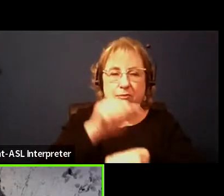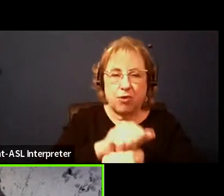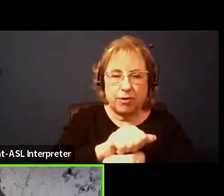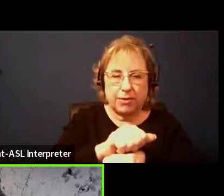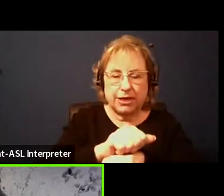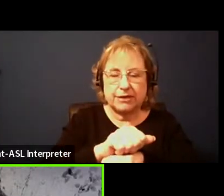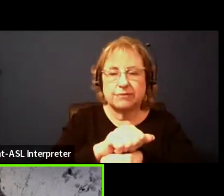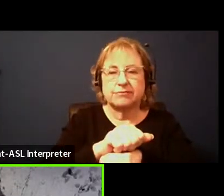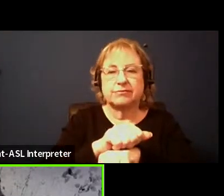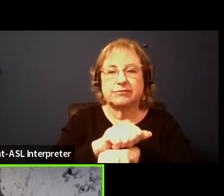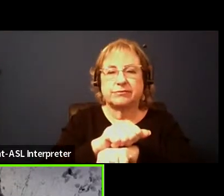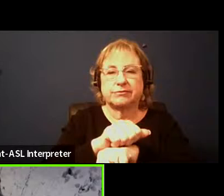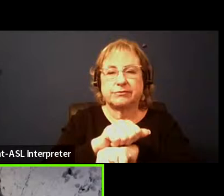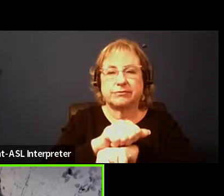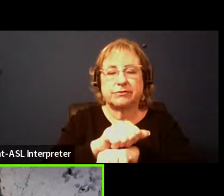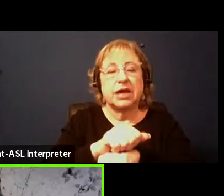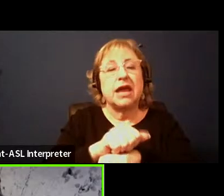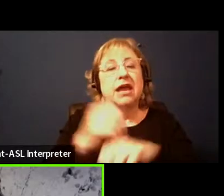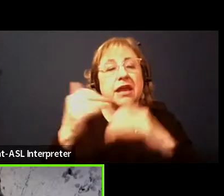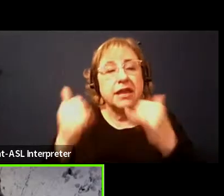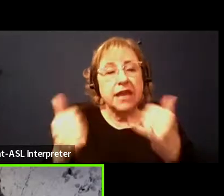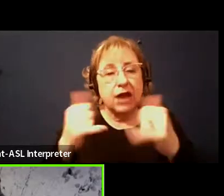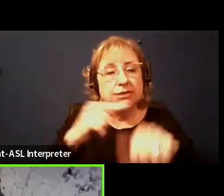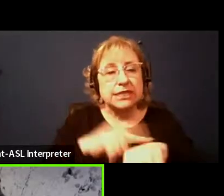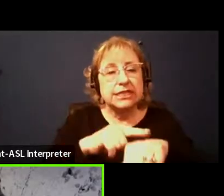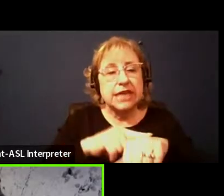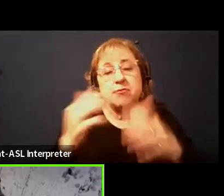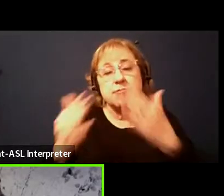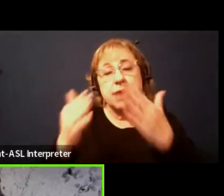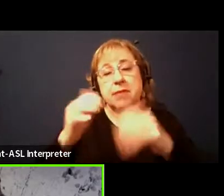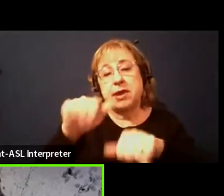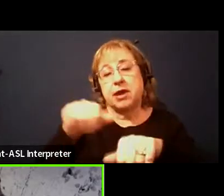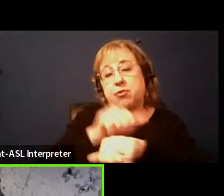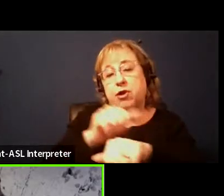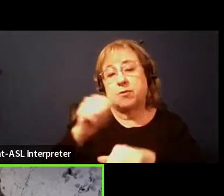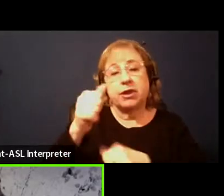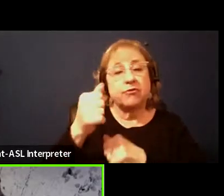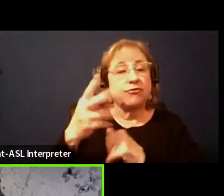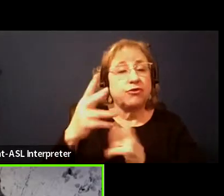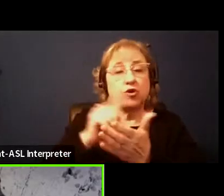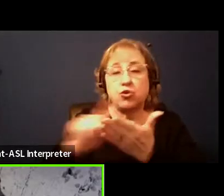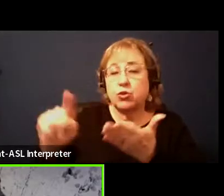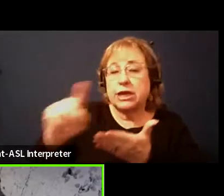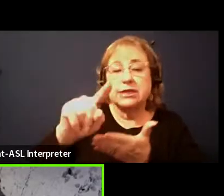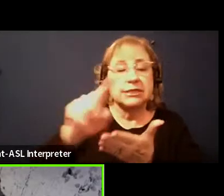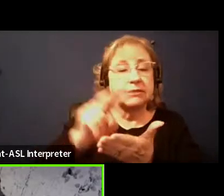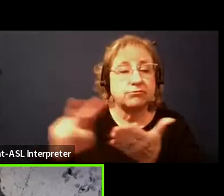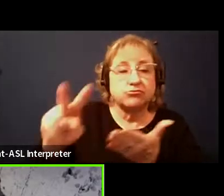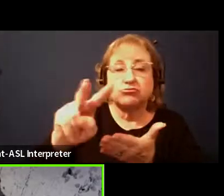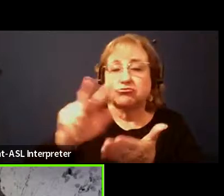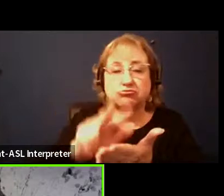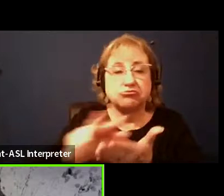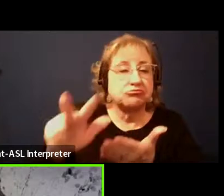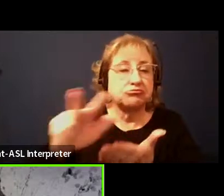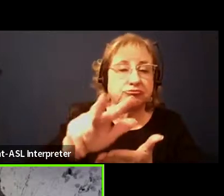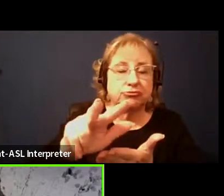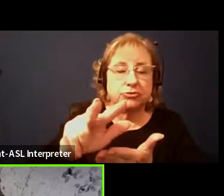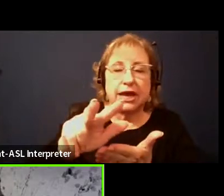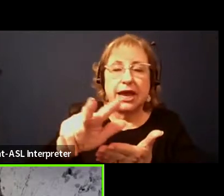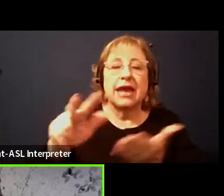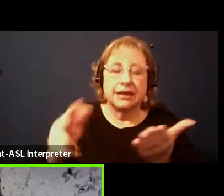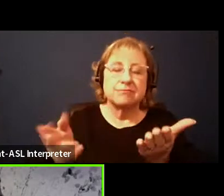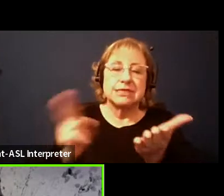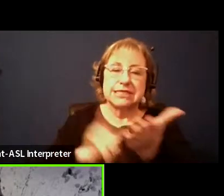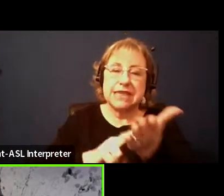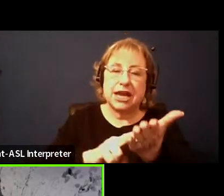time. It might be an appointment for a few weeks from now, but that's okay. Just get on the books, and we're here for you. Thanks so